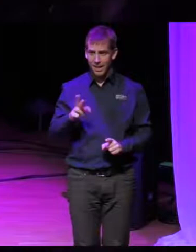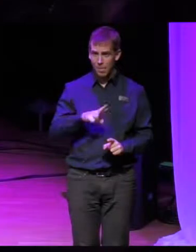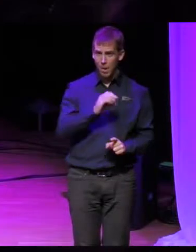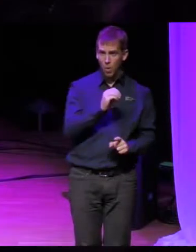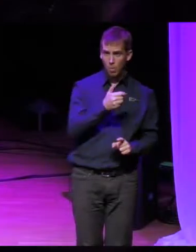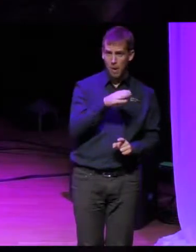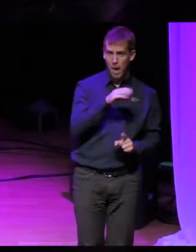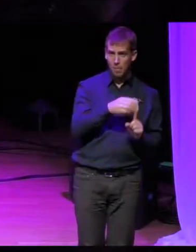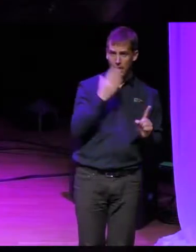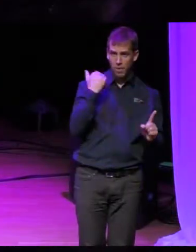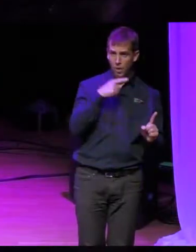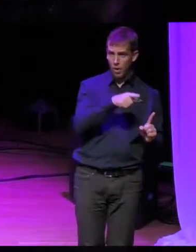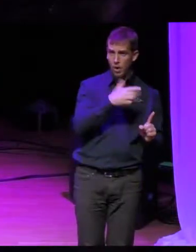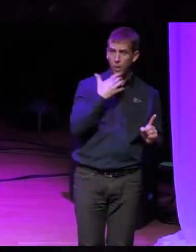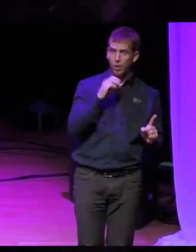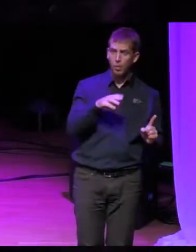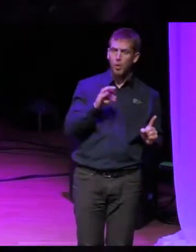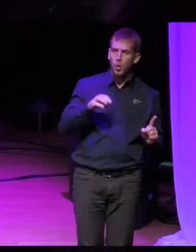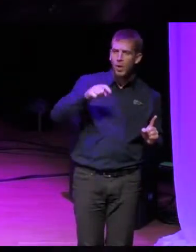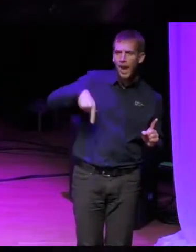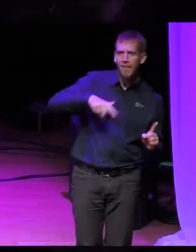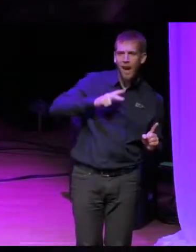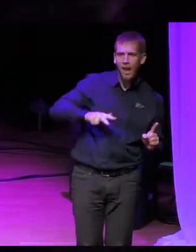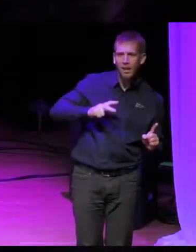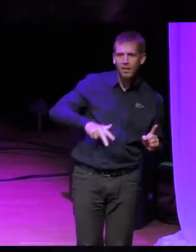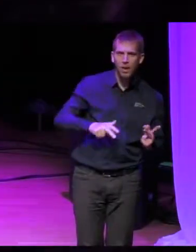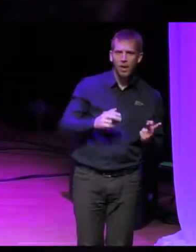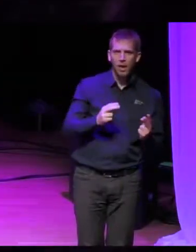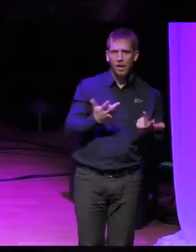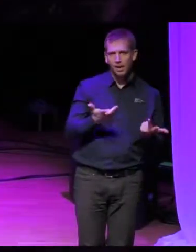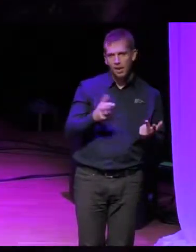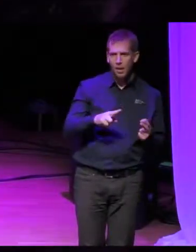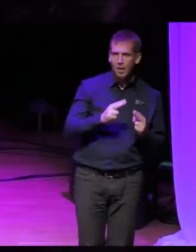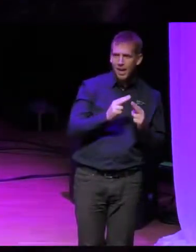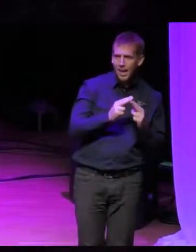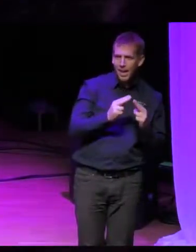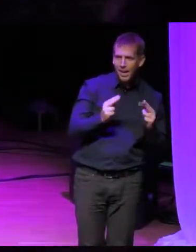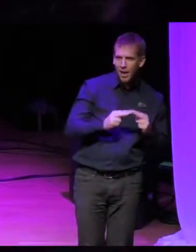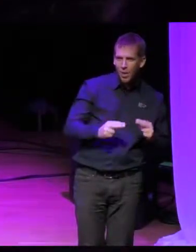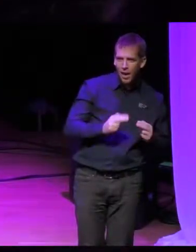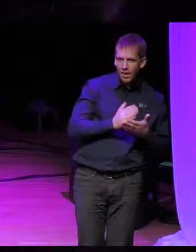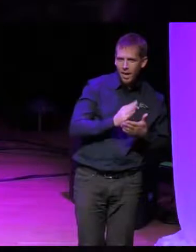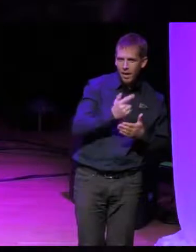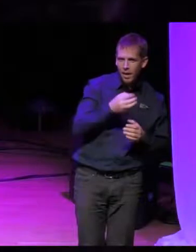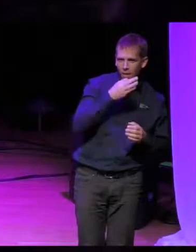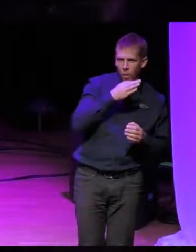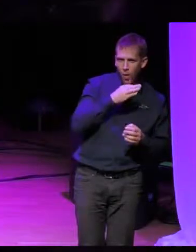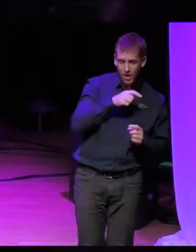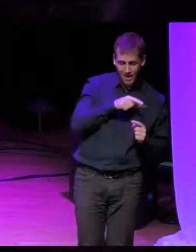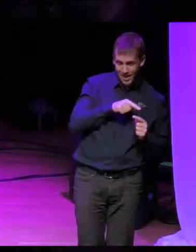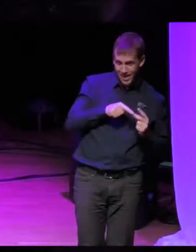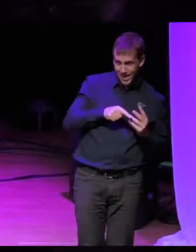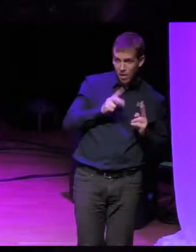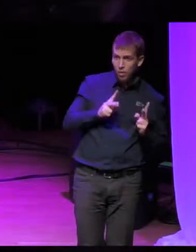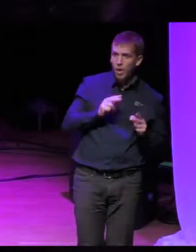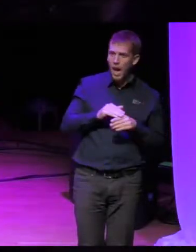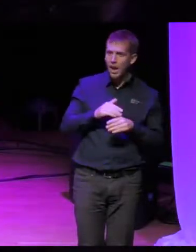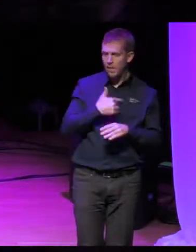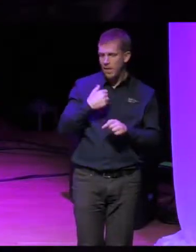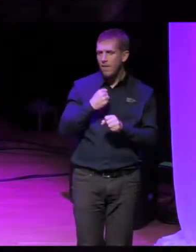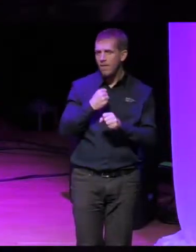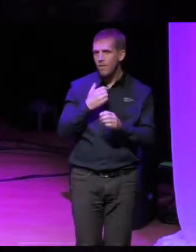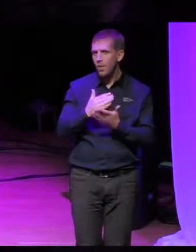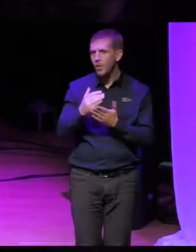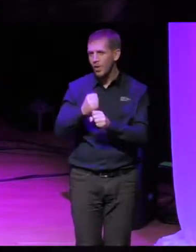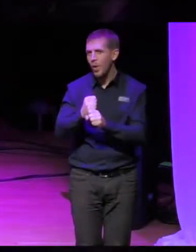involving accountability measures in the national security realm, for example, that work continues, and that has not ended. So